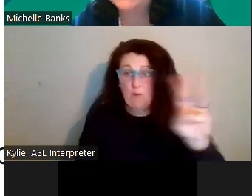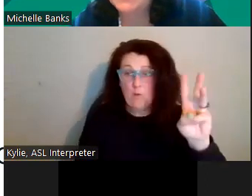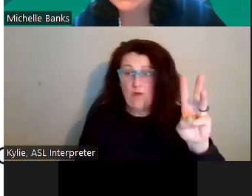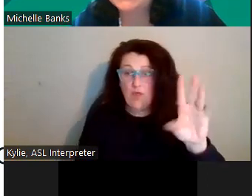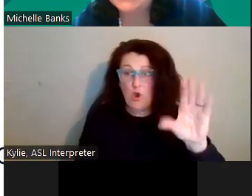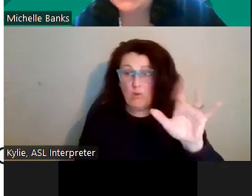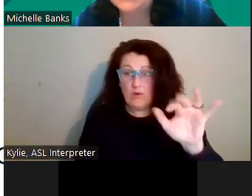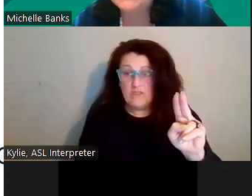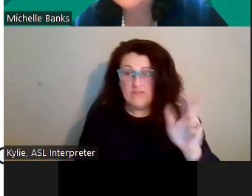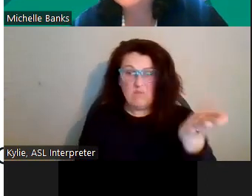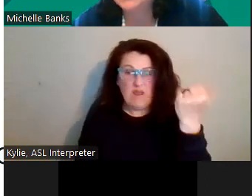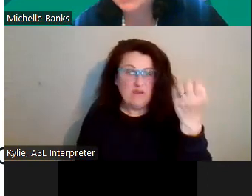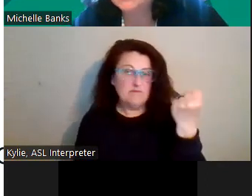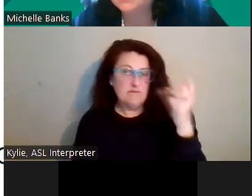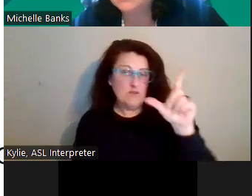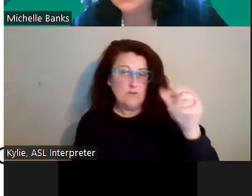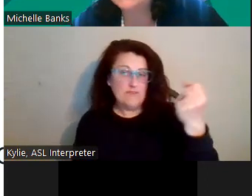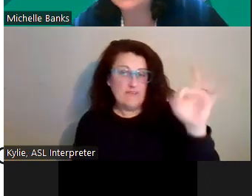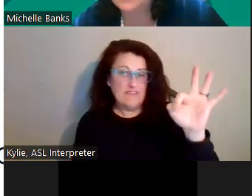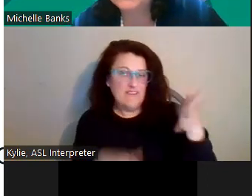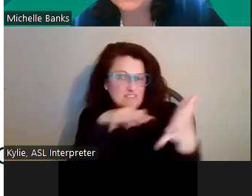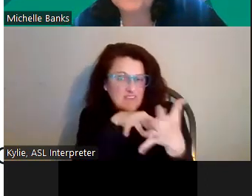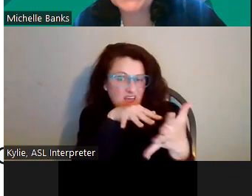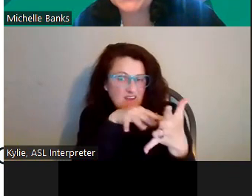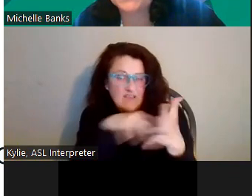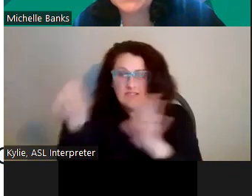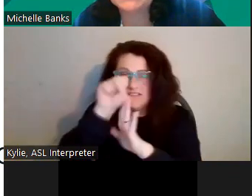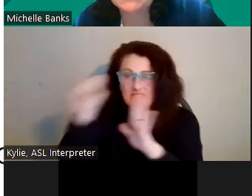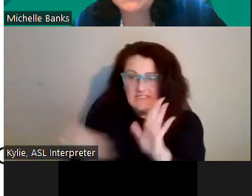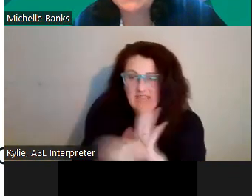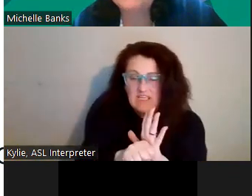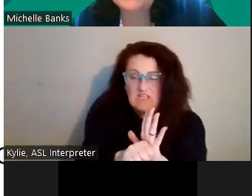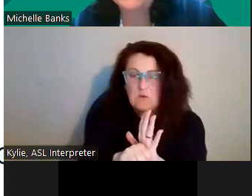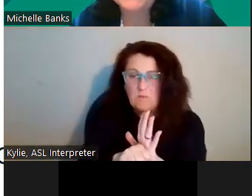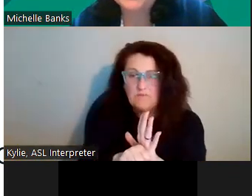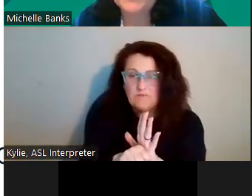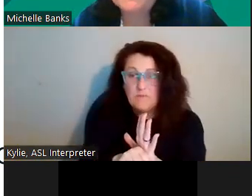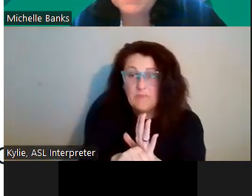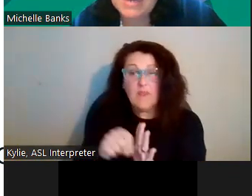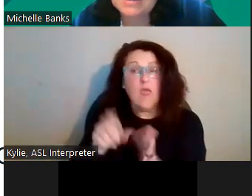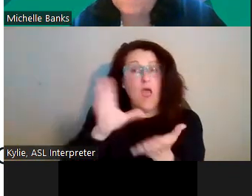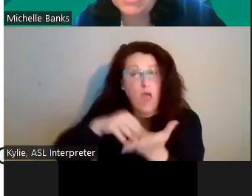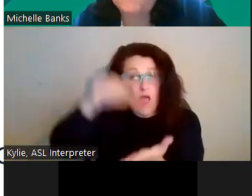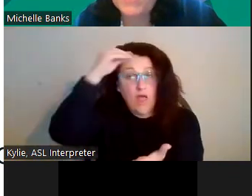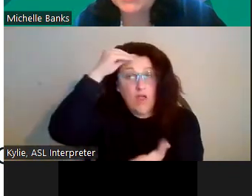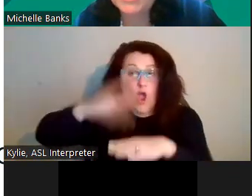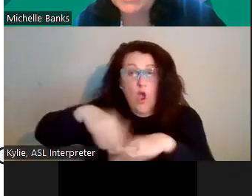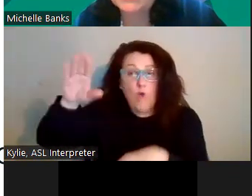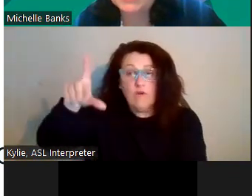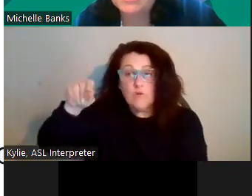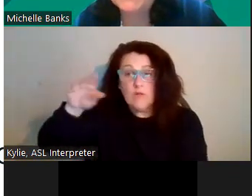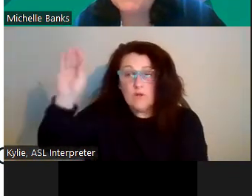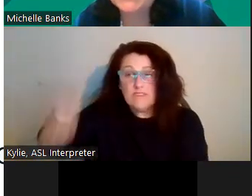2019, studied our state, the Commonwealth of Massachusetts, and found over 20% of